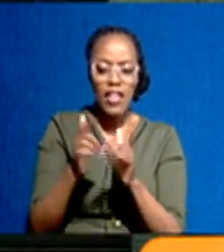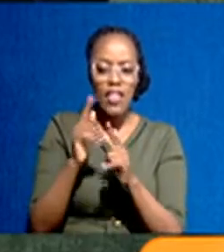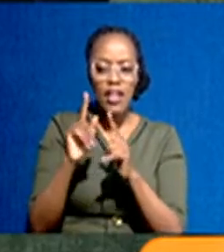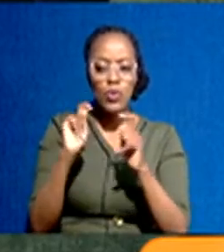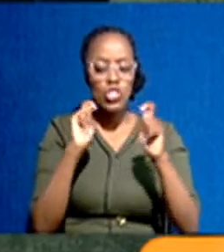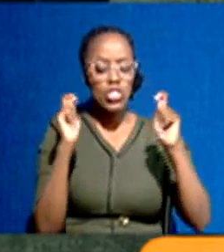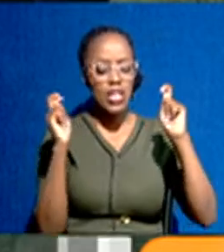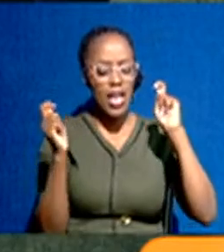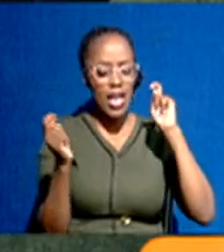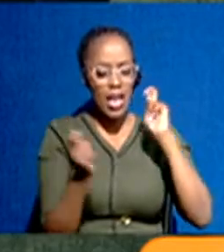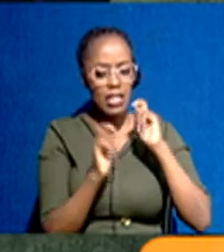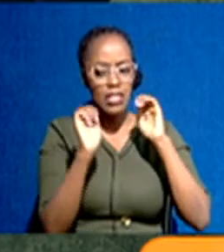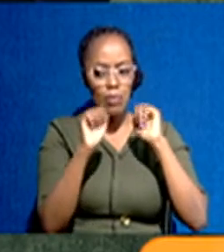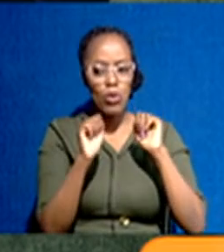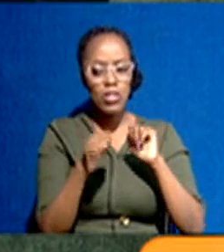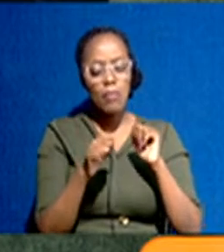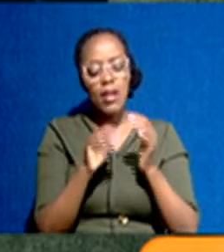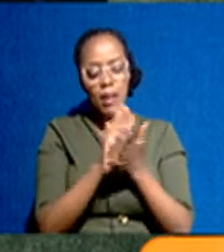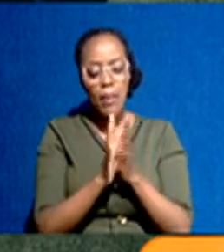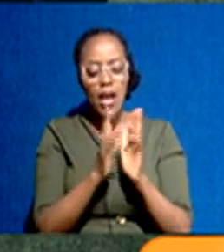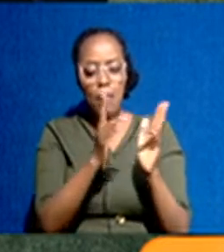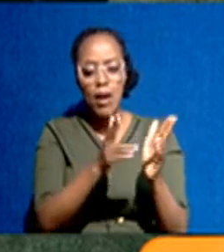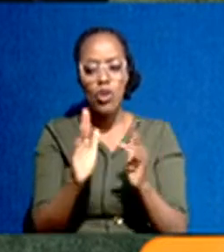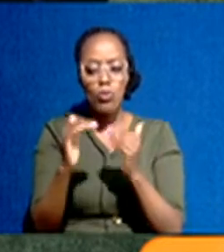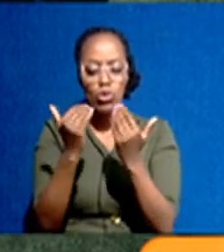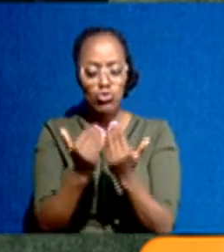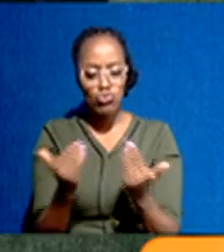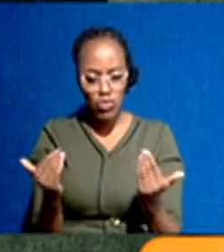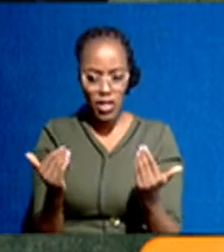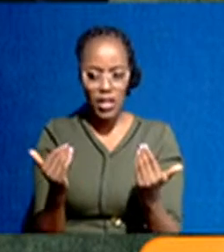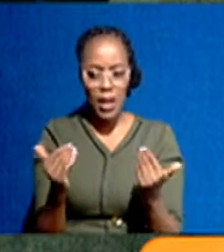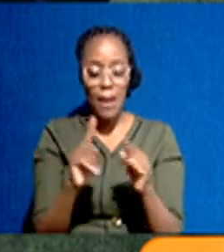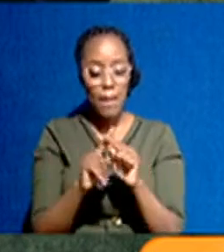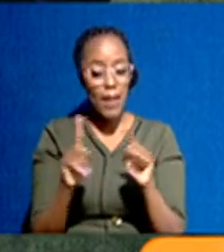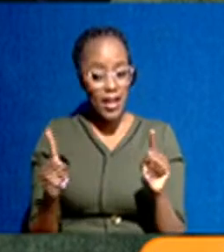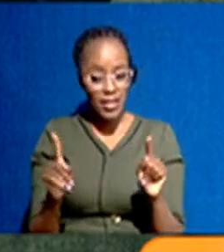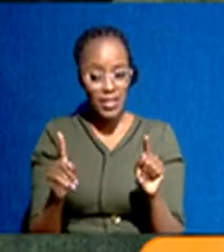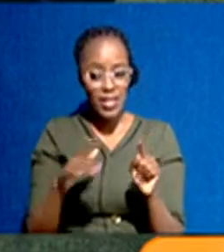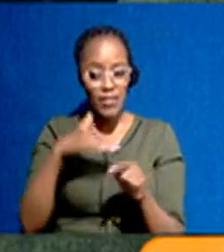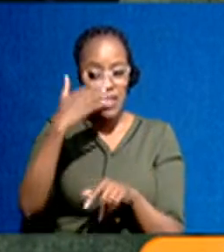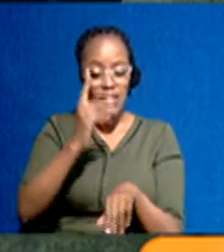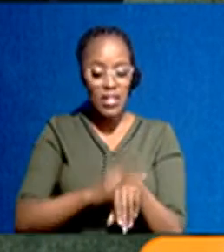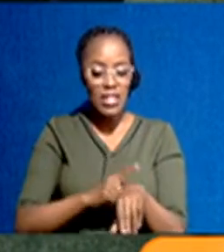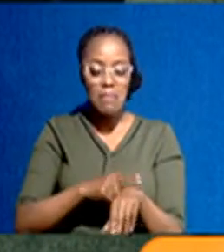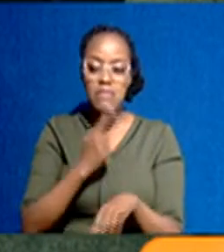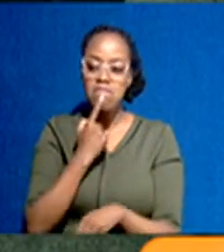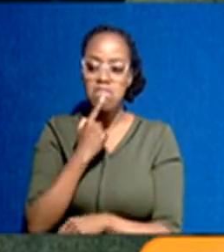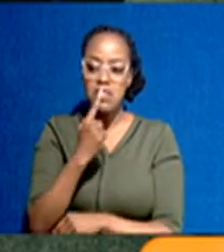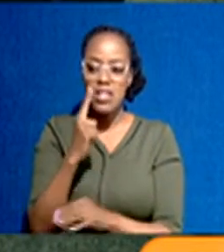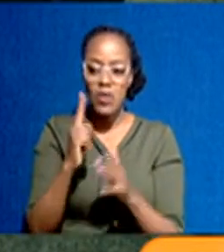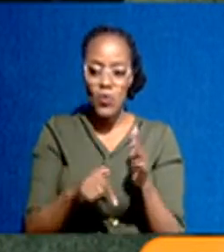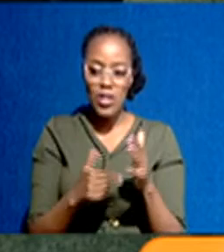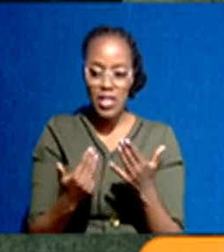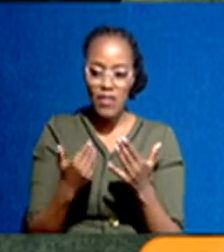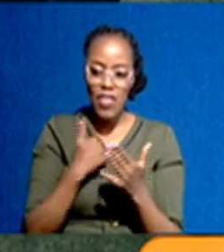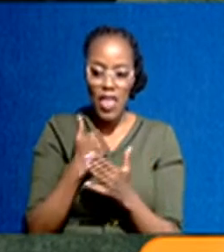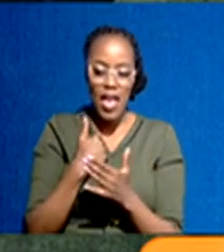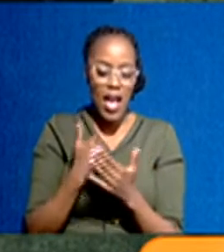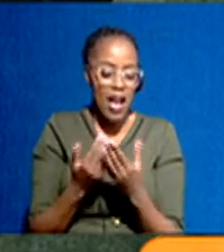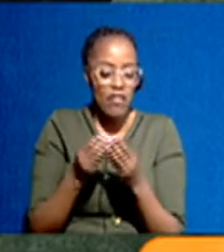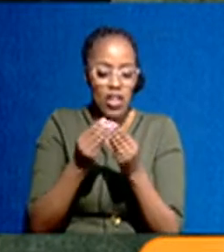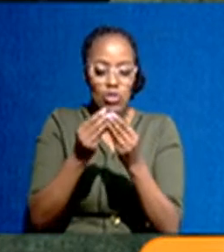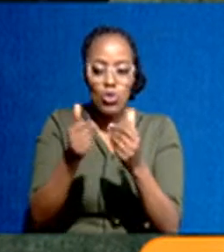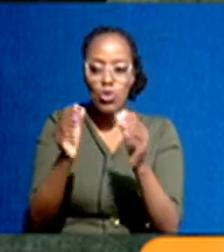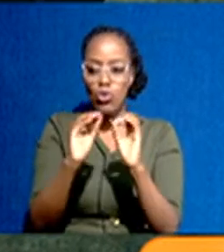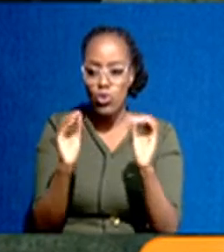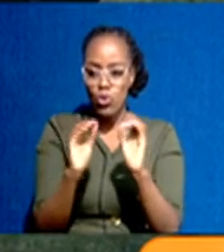have like a normal childhood, like normal kids. But every time they would tell you they don't have like a solution, and that